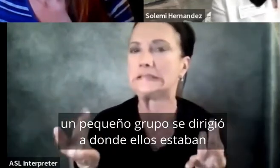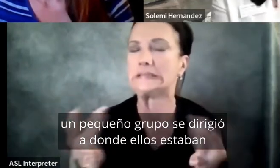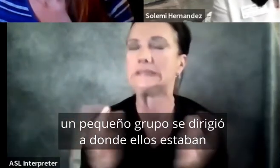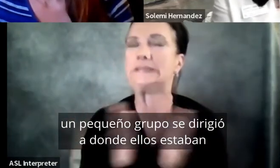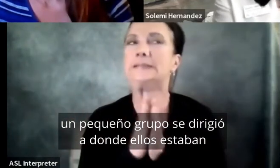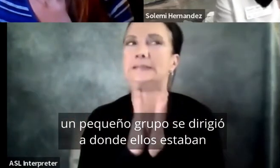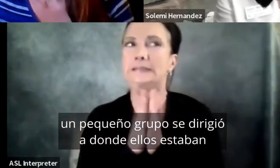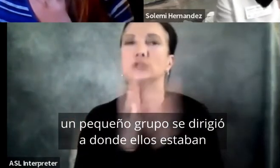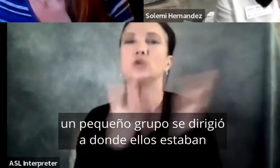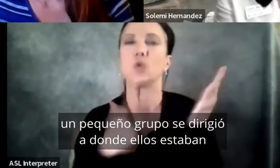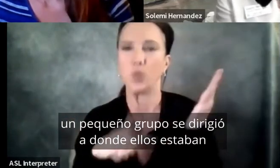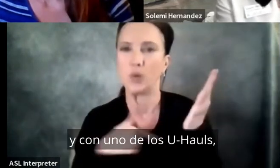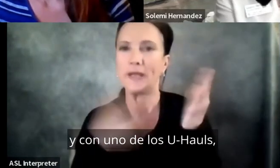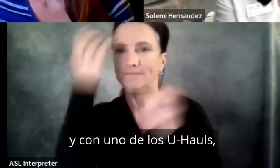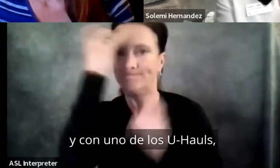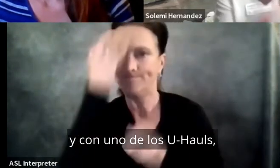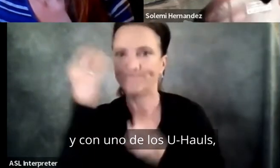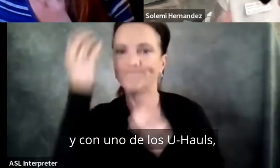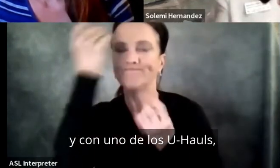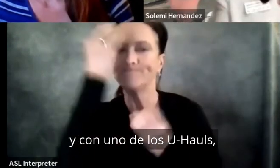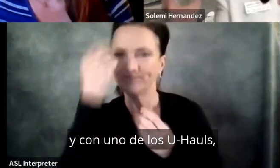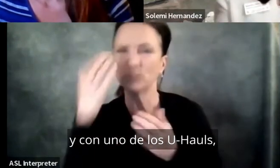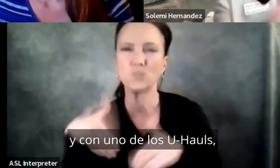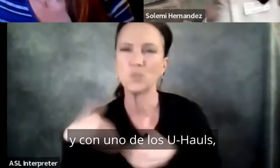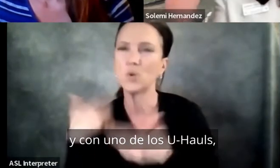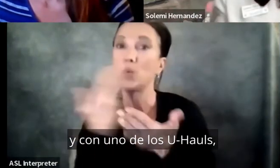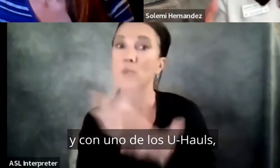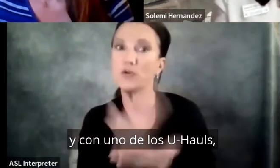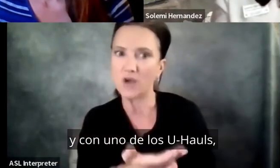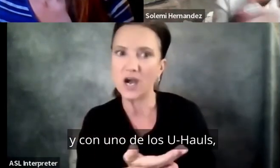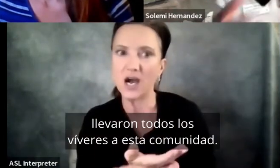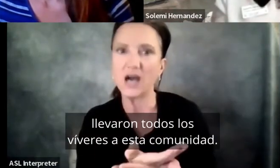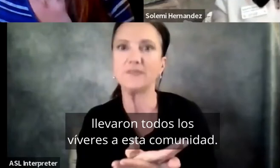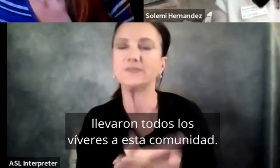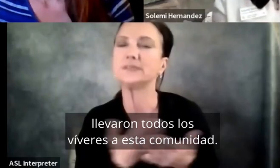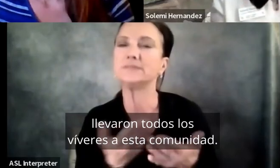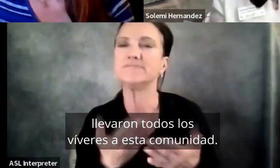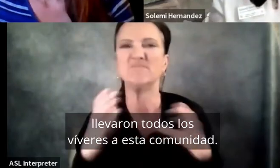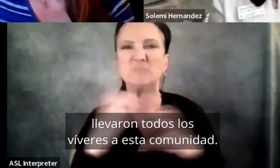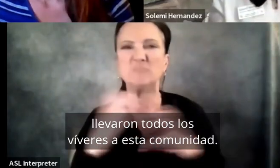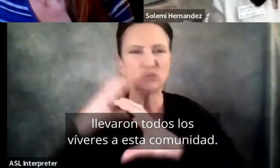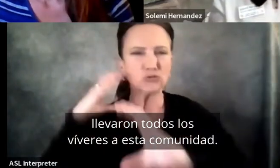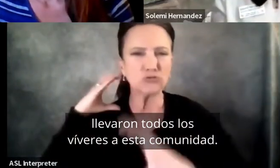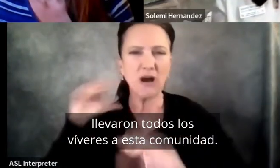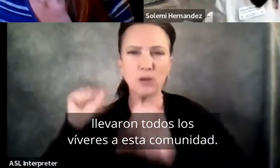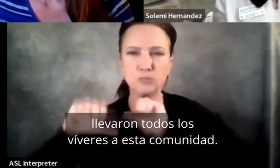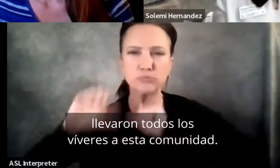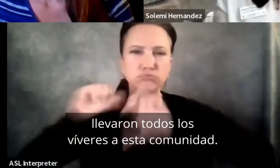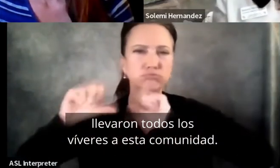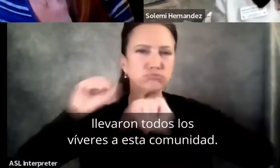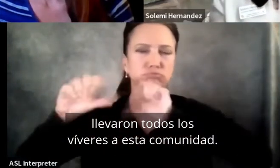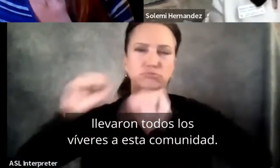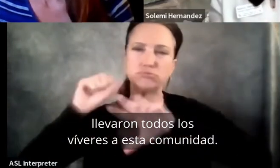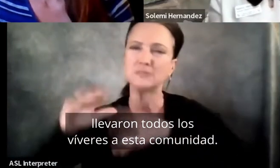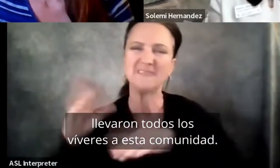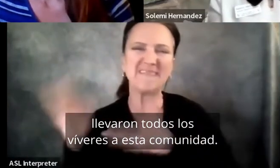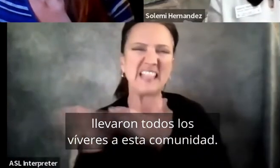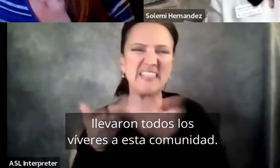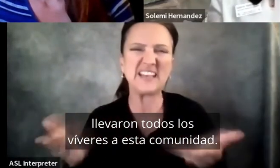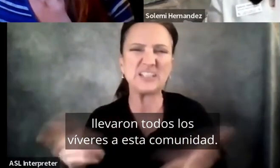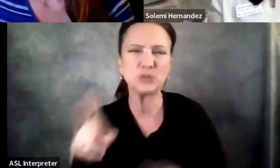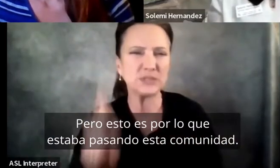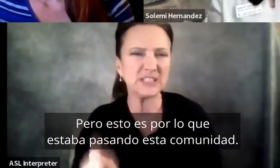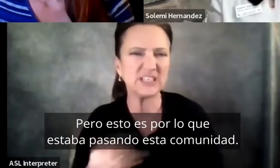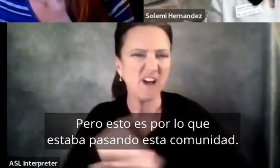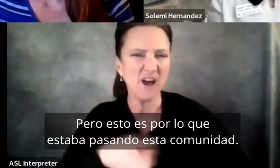small group, went to where they were, and we, you know, with one of the U-Hauls took all the all the supplies to this